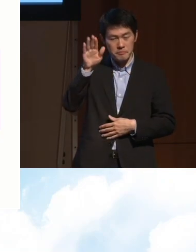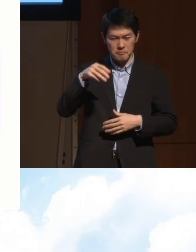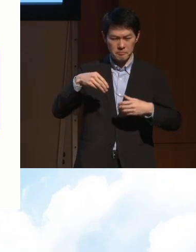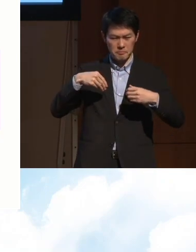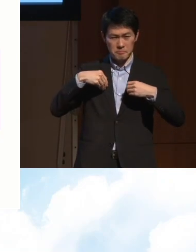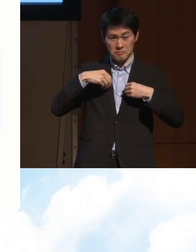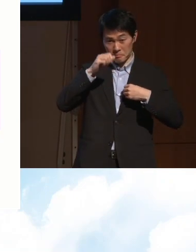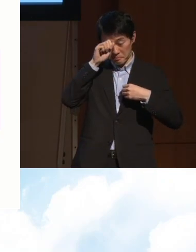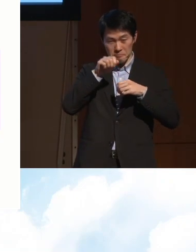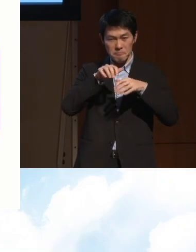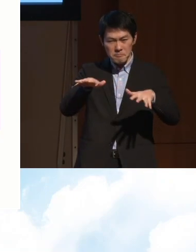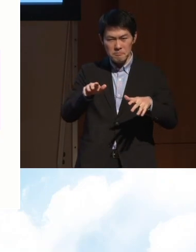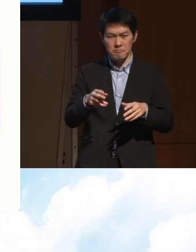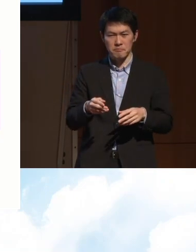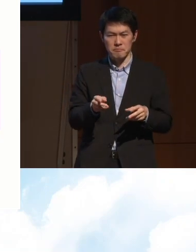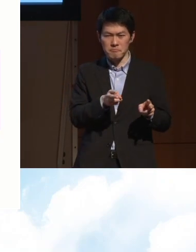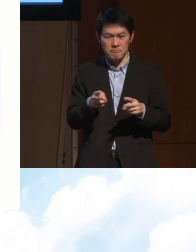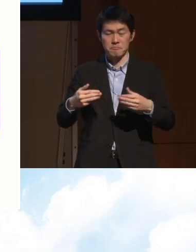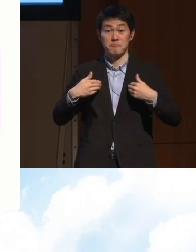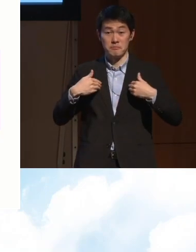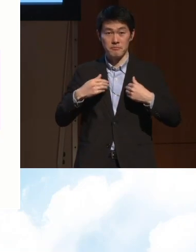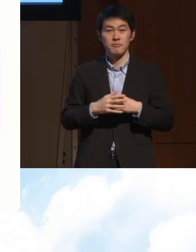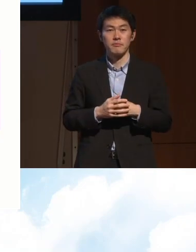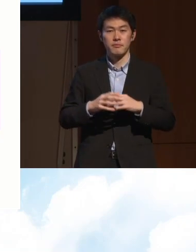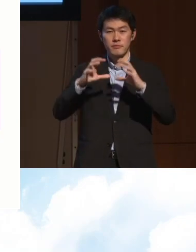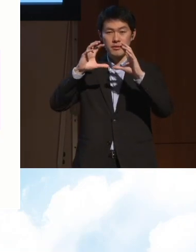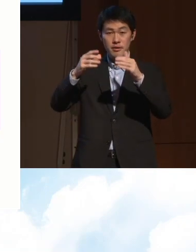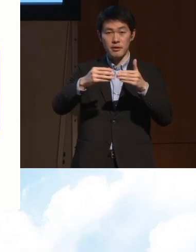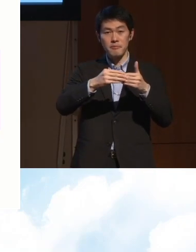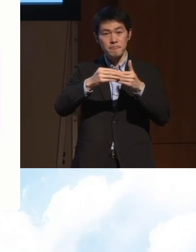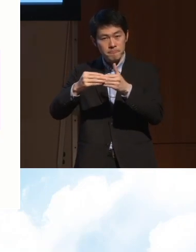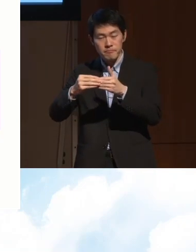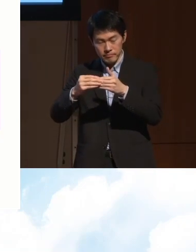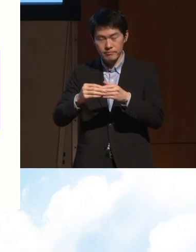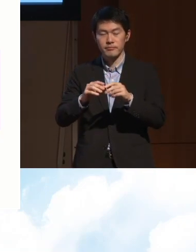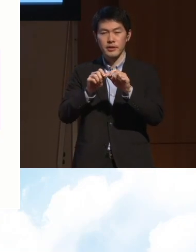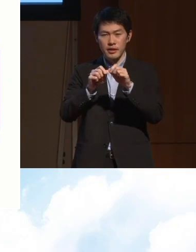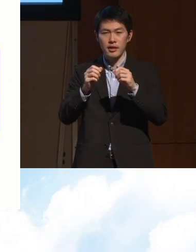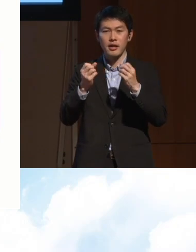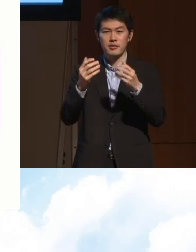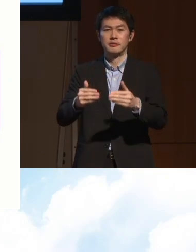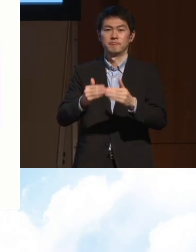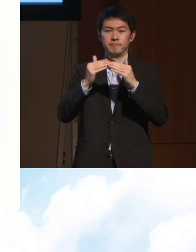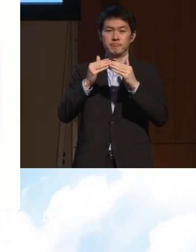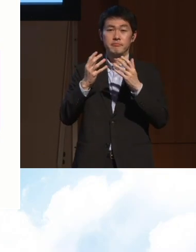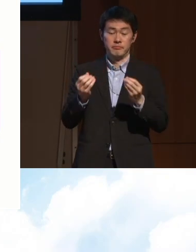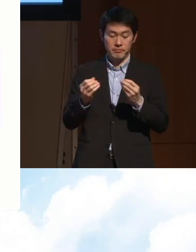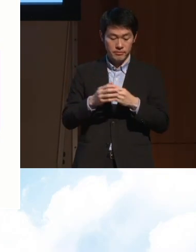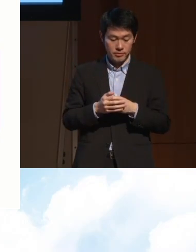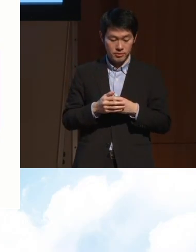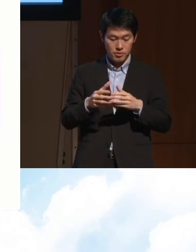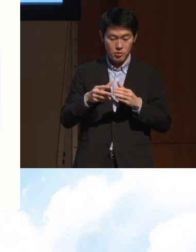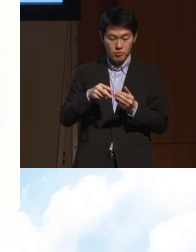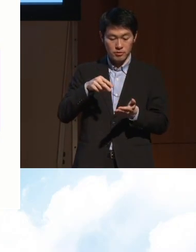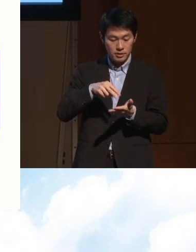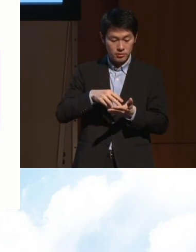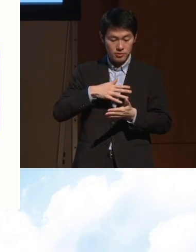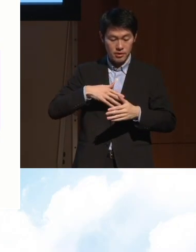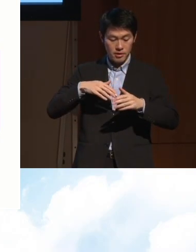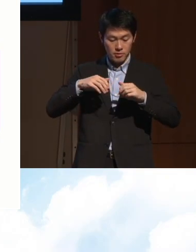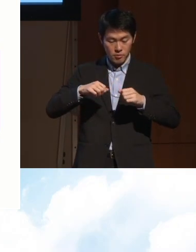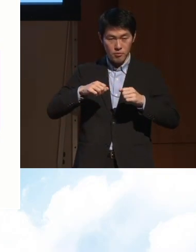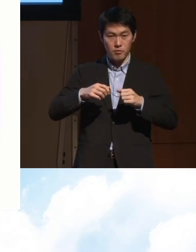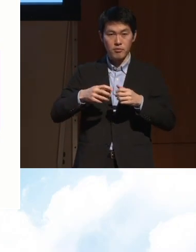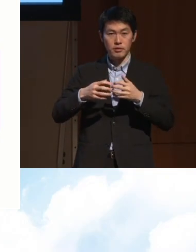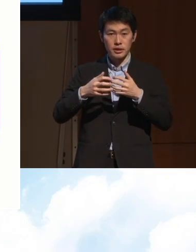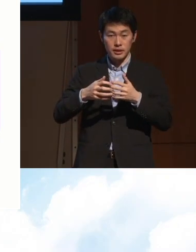new organization, Japan Institute for Health Security, JIS, will be established through the merger